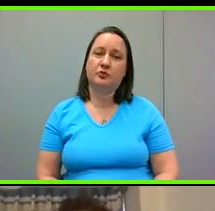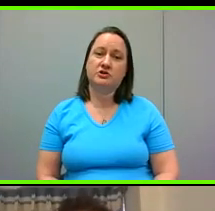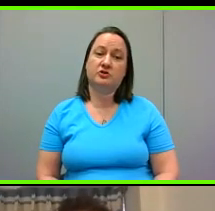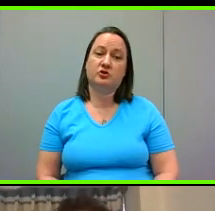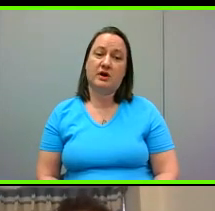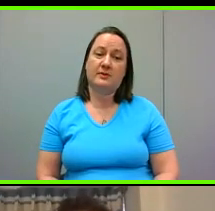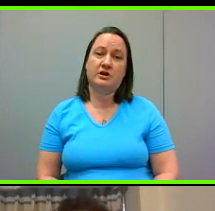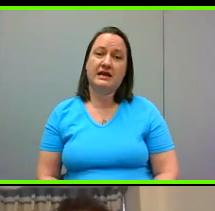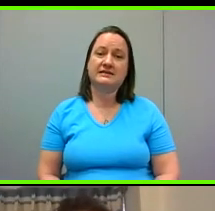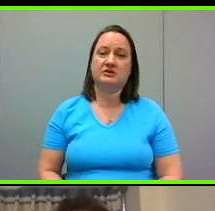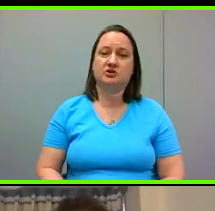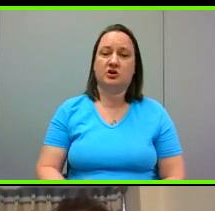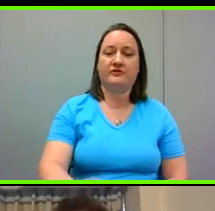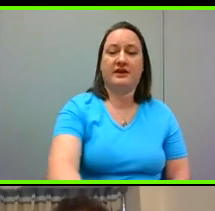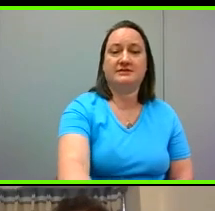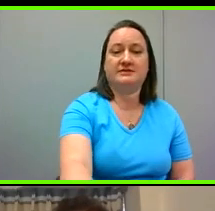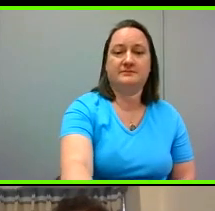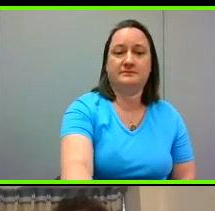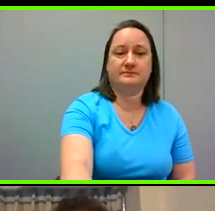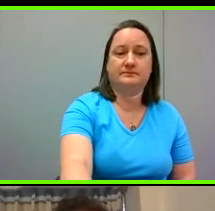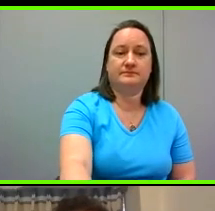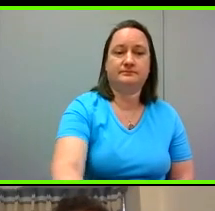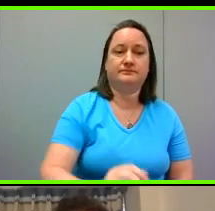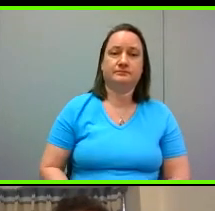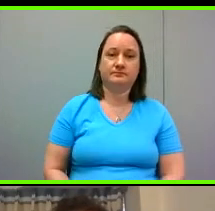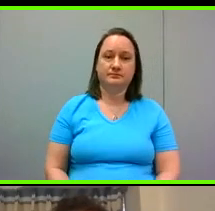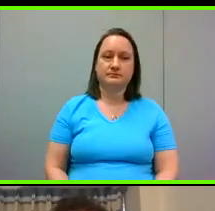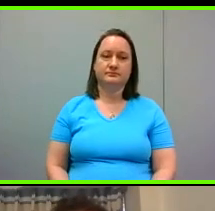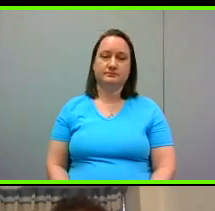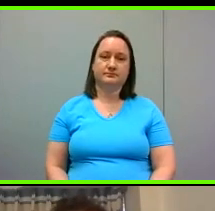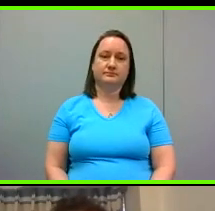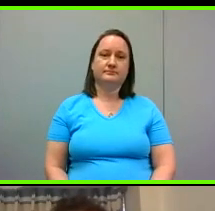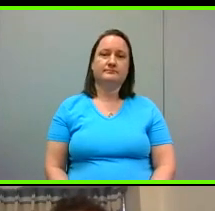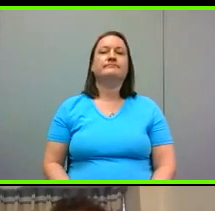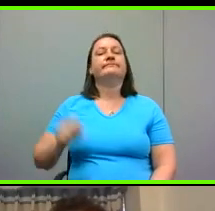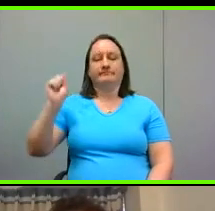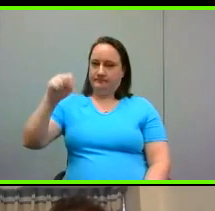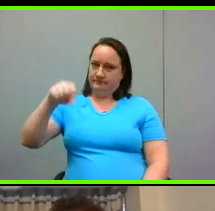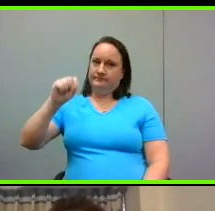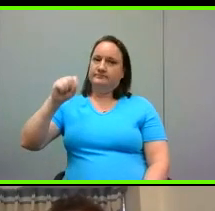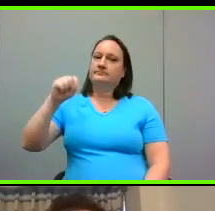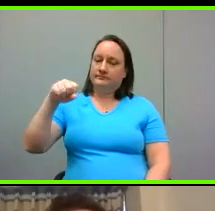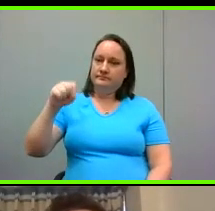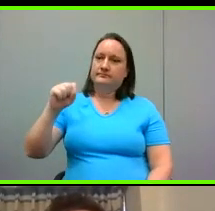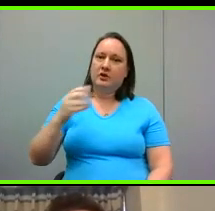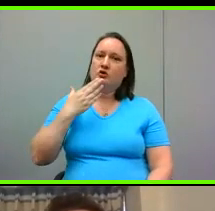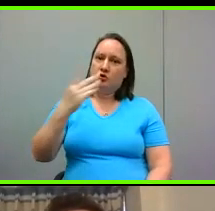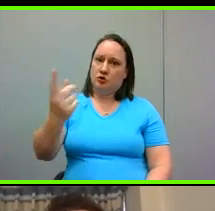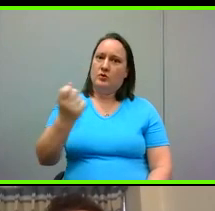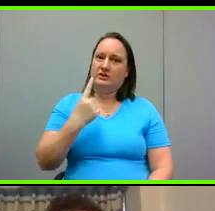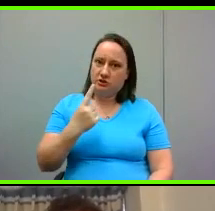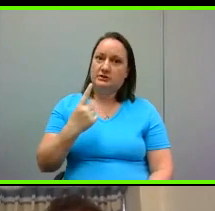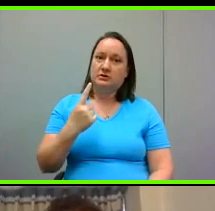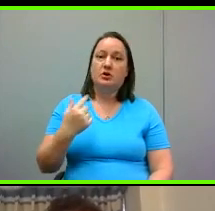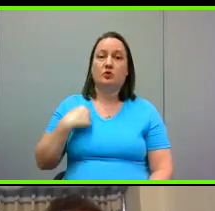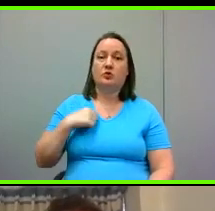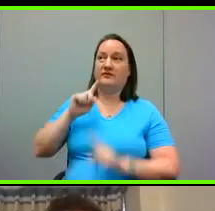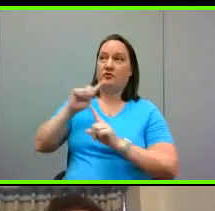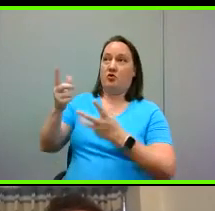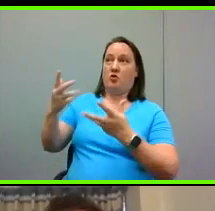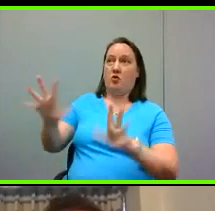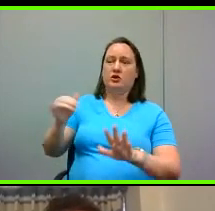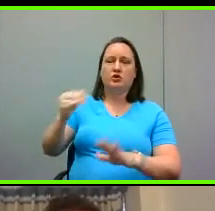a good portion of the grammar in ASL is on the face? Yes, Jenny, you're great question. We actually have already ordered, and you know